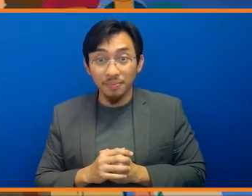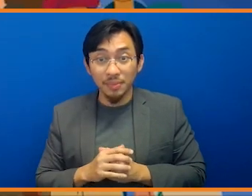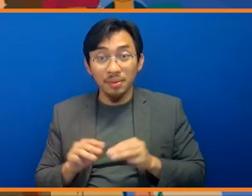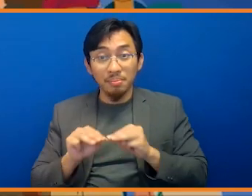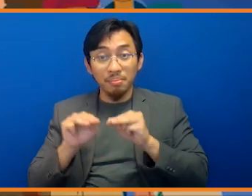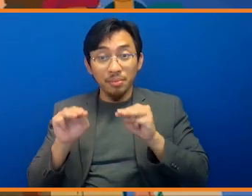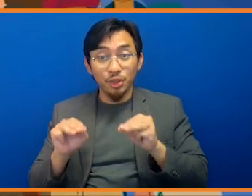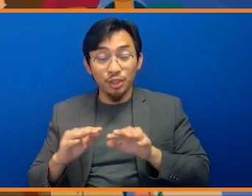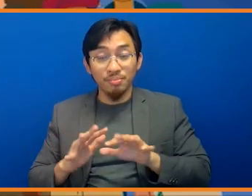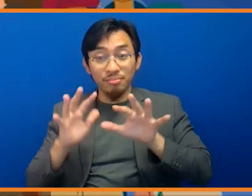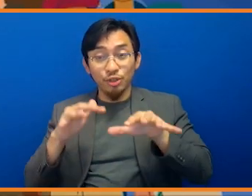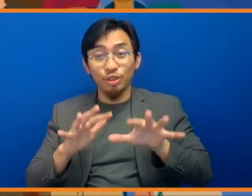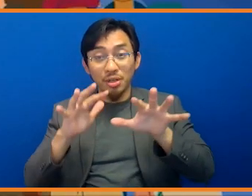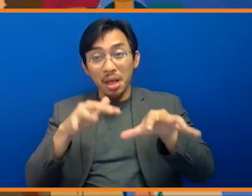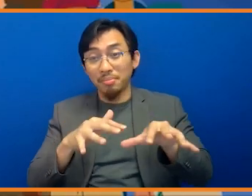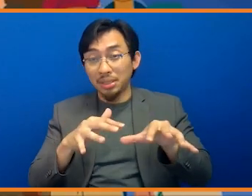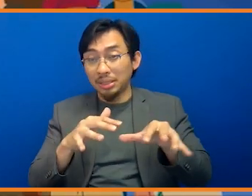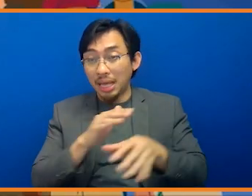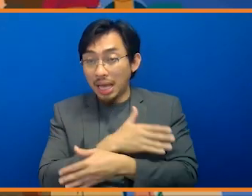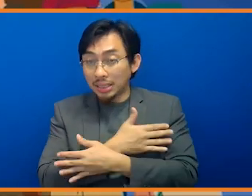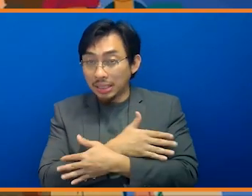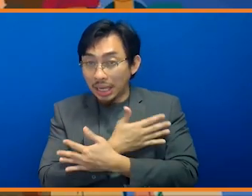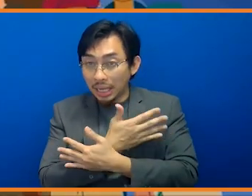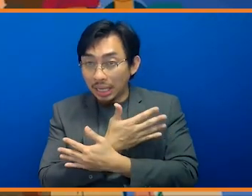Museum Tsunami Aceh and what?